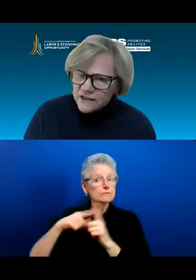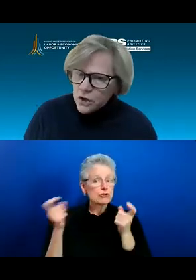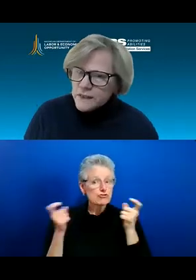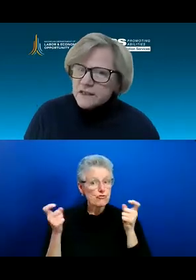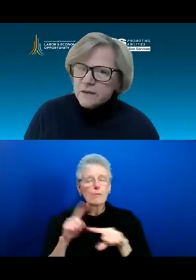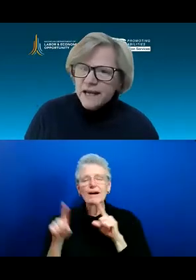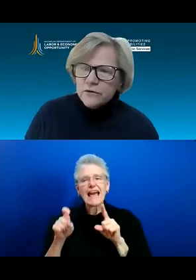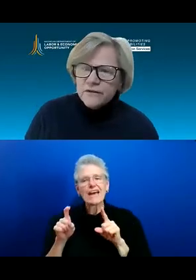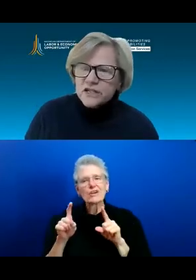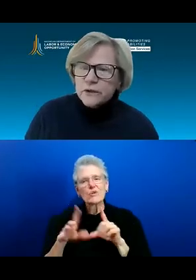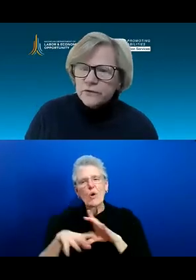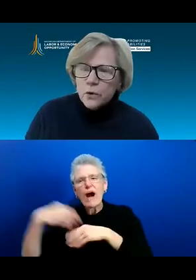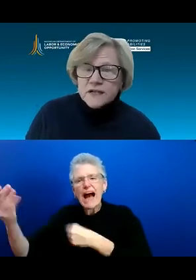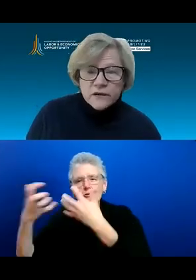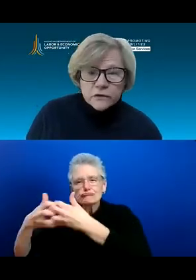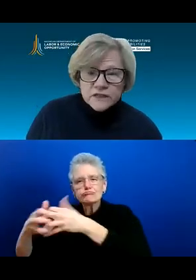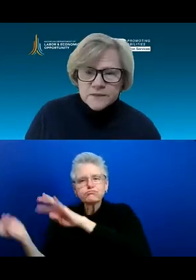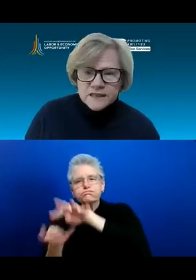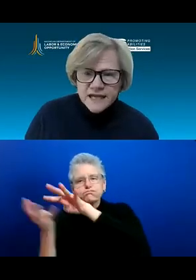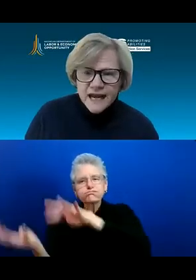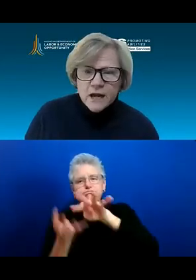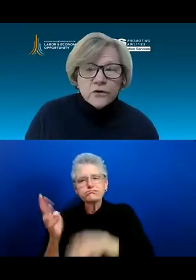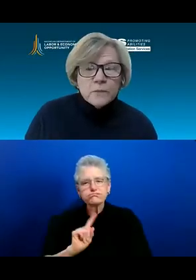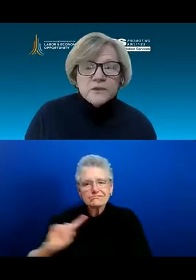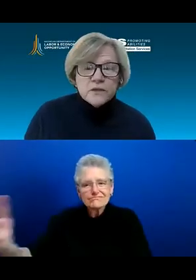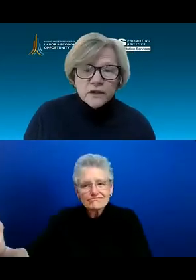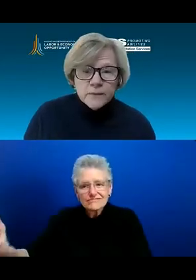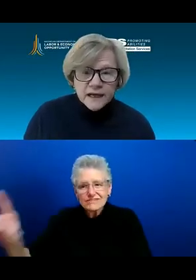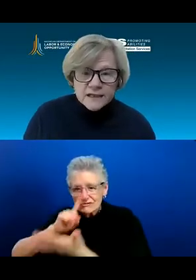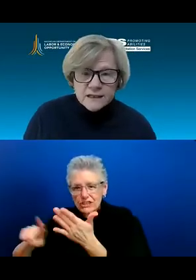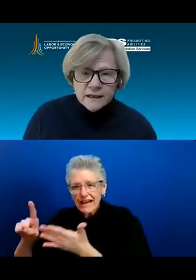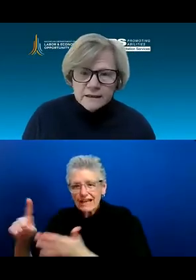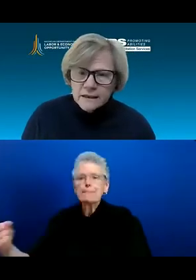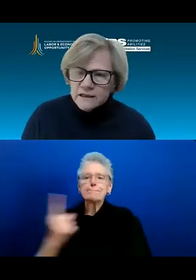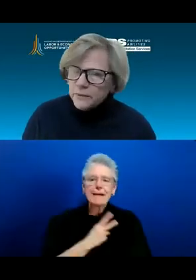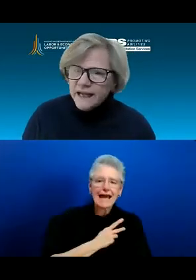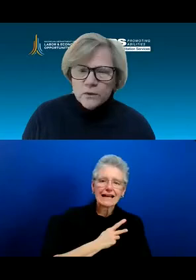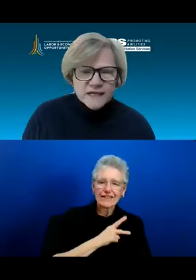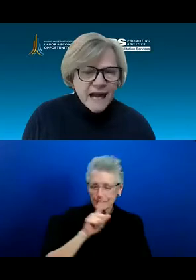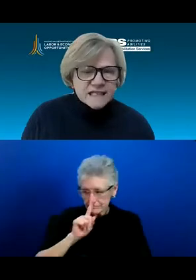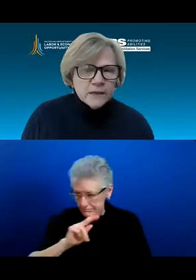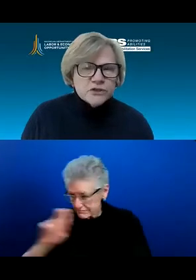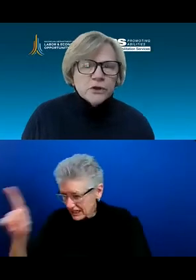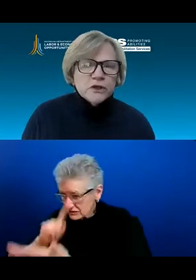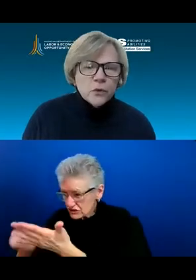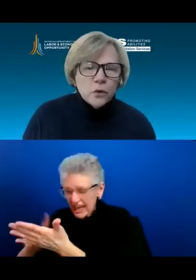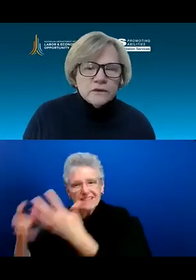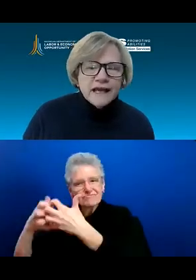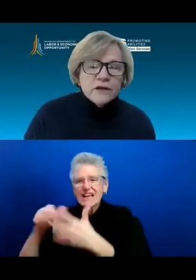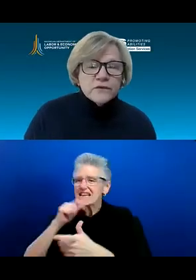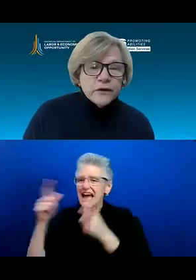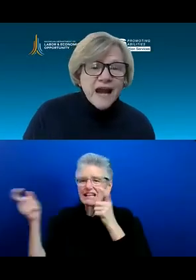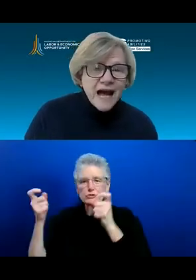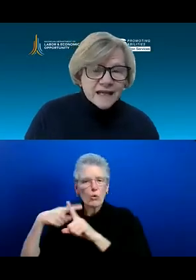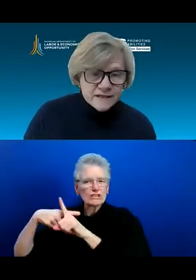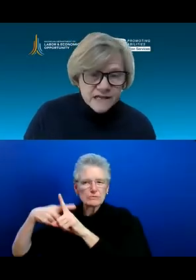she had to go into the manufacturing floor several times a day for up to 30 minutes. The plant was not temperature controlled, and it